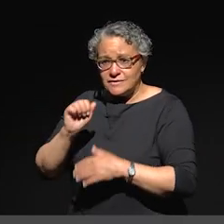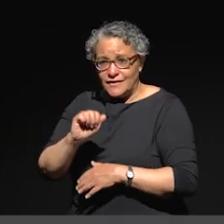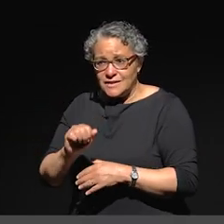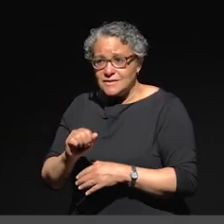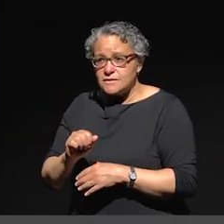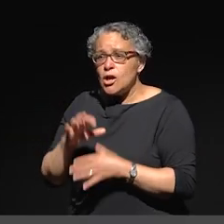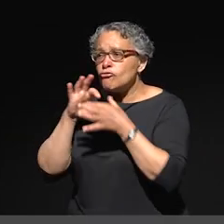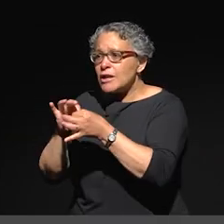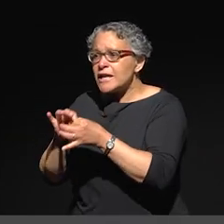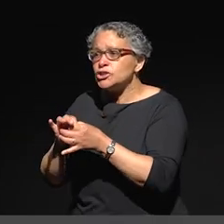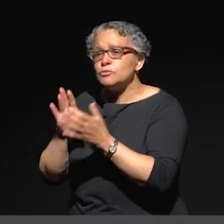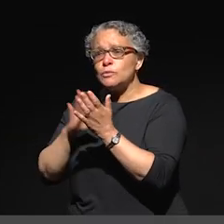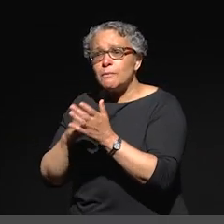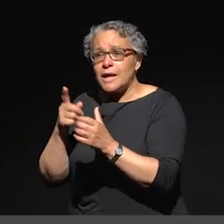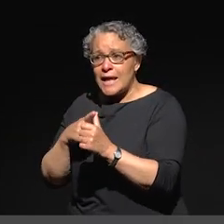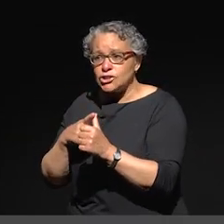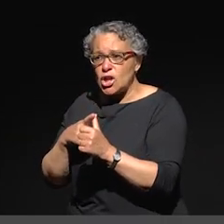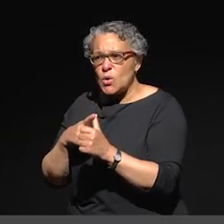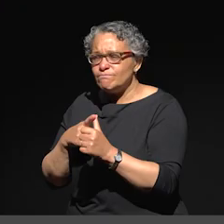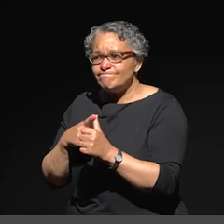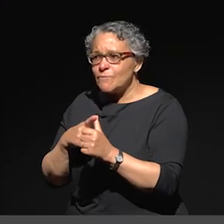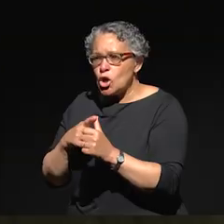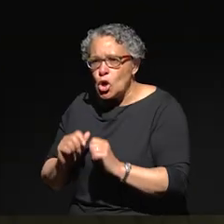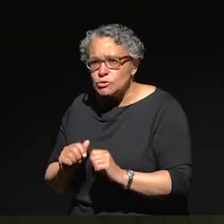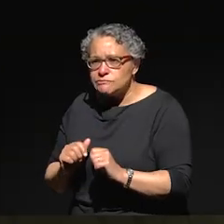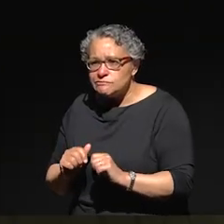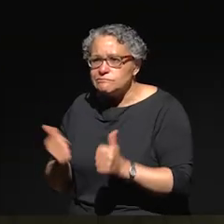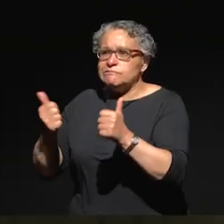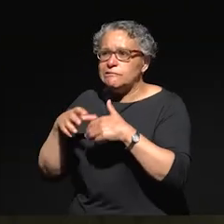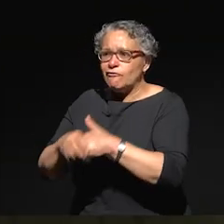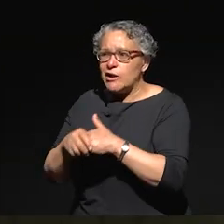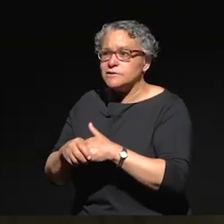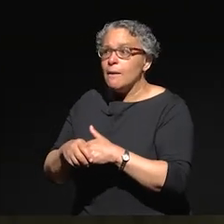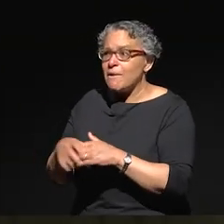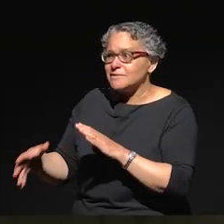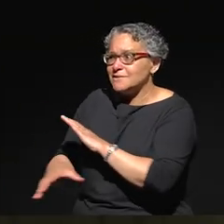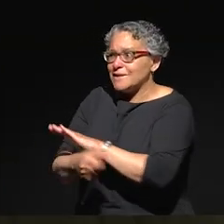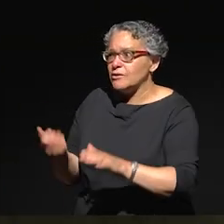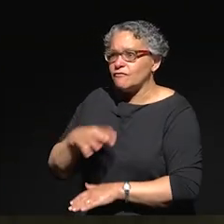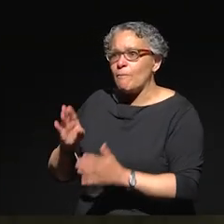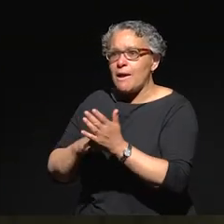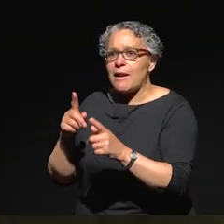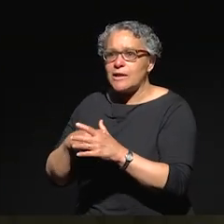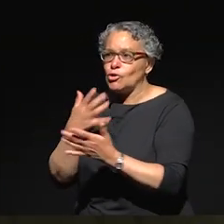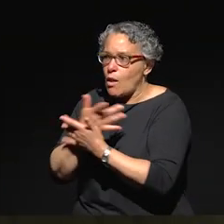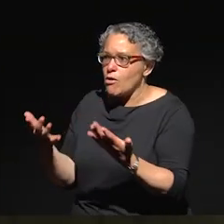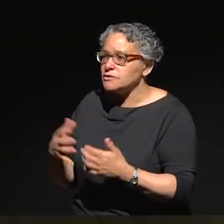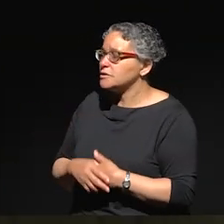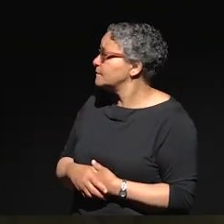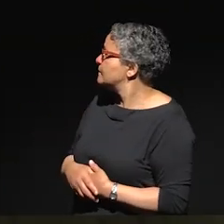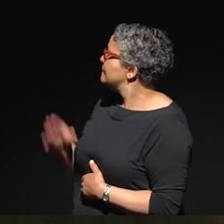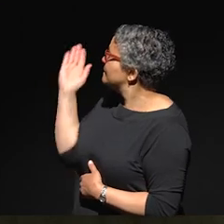with Michelangelo is a little bit more fraught. It's not as close as that with Leonardo, but he really steals from him. And here you see how it becomes